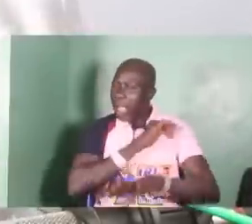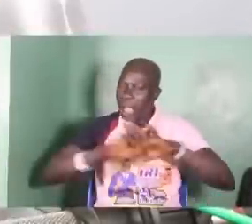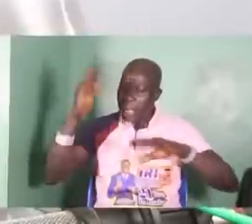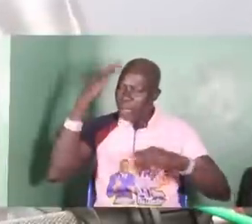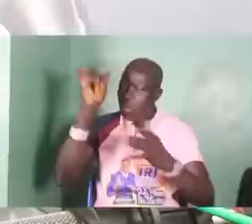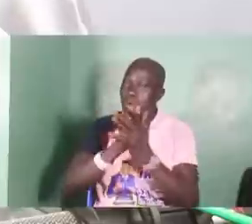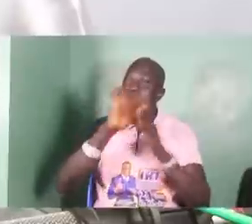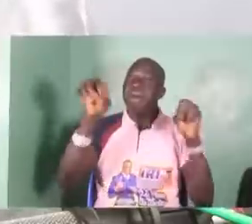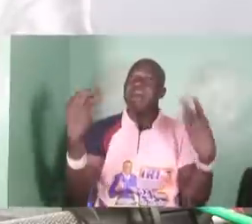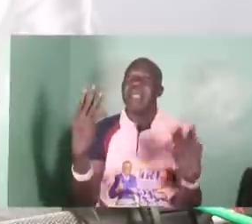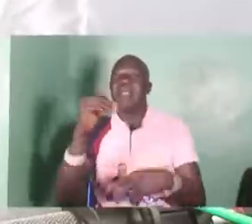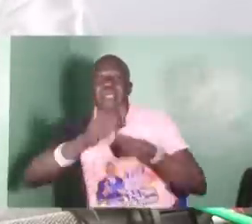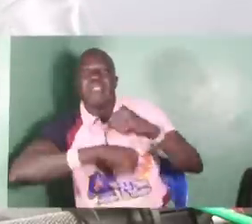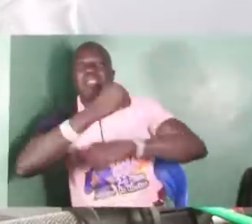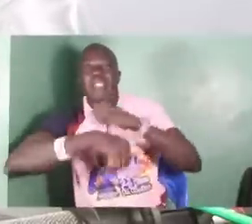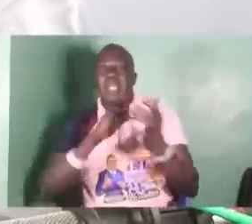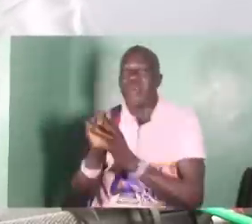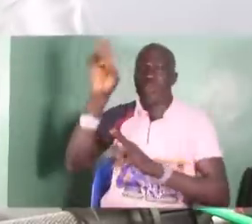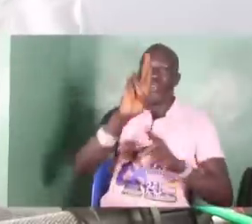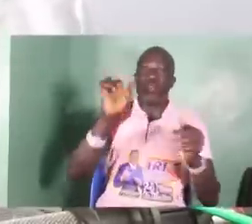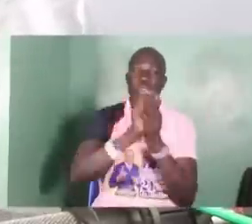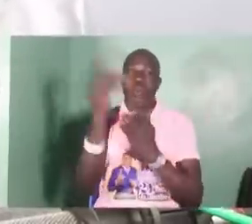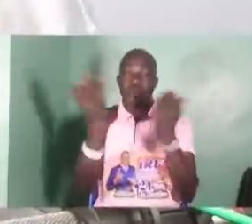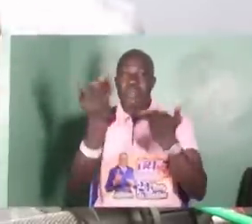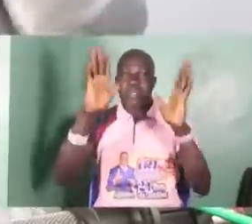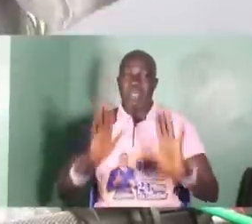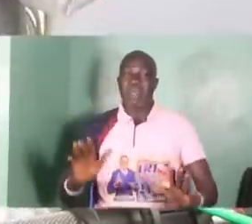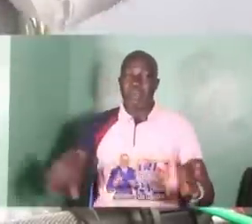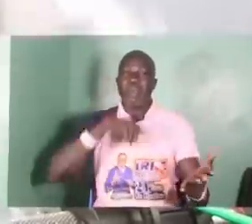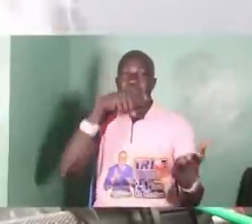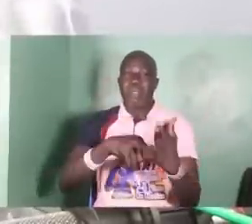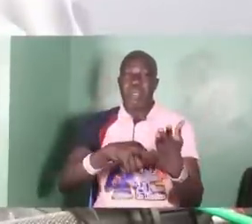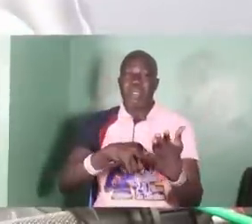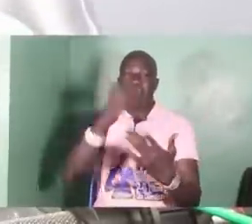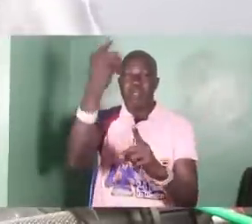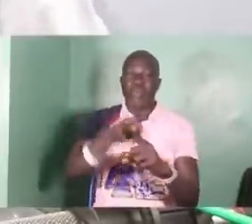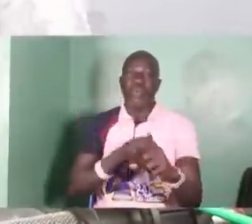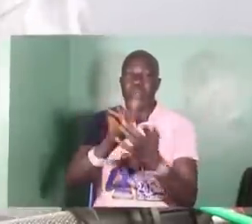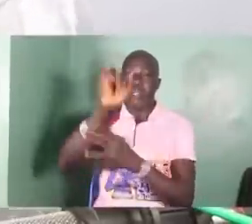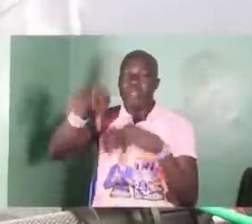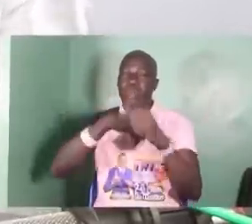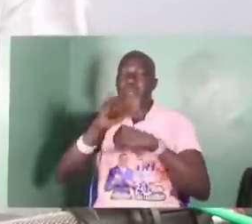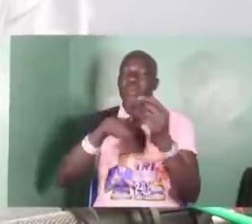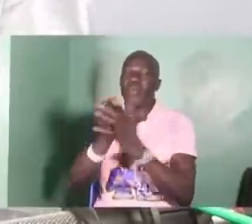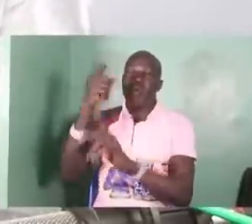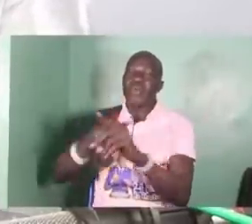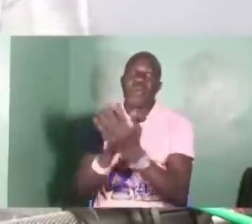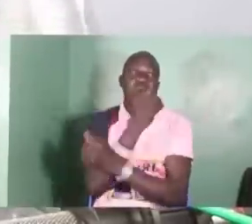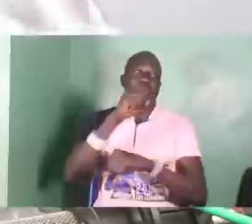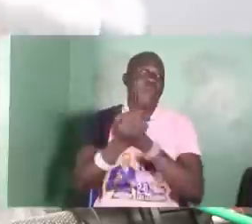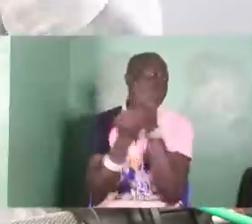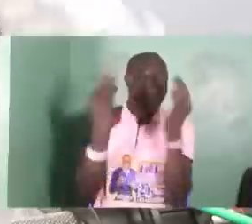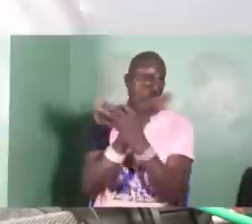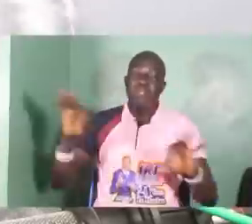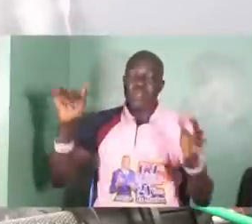said, give everybody a candle. It has a reason. Most of the people are asking for a prayer.